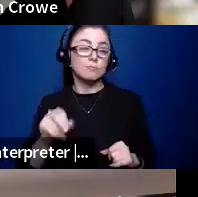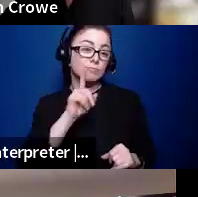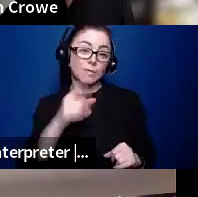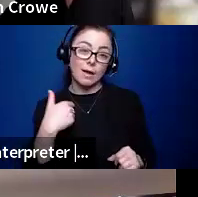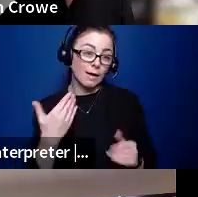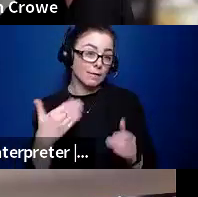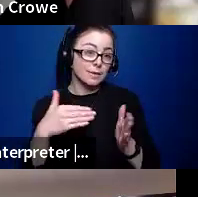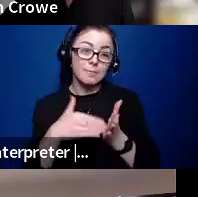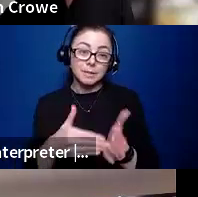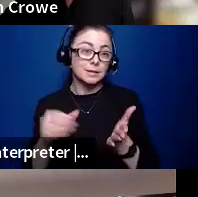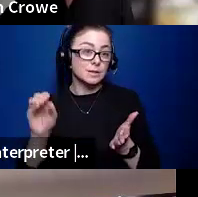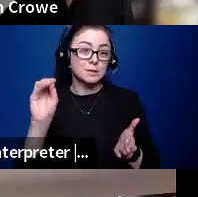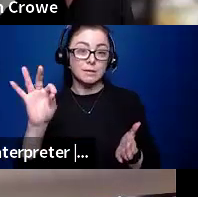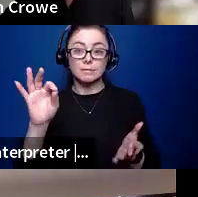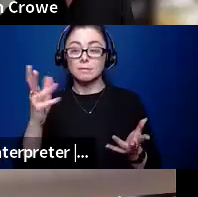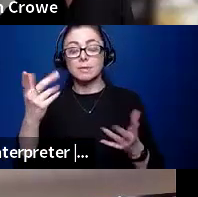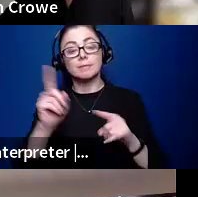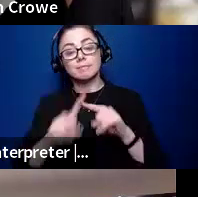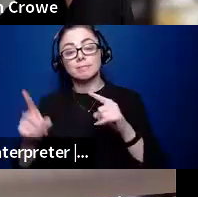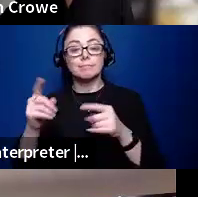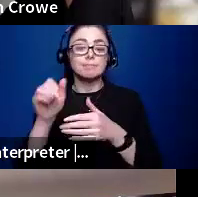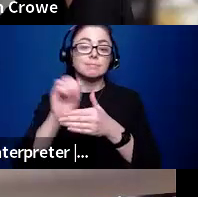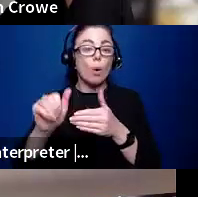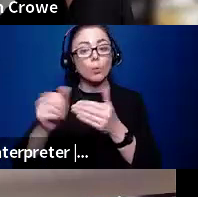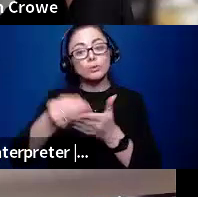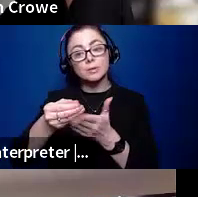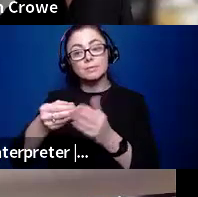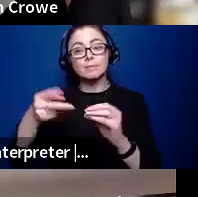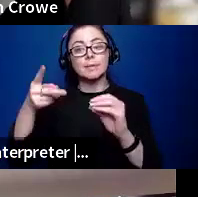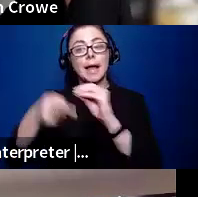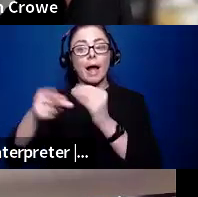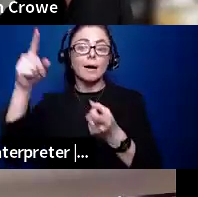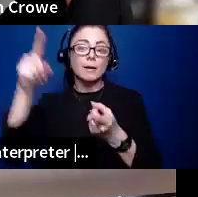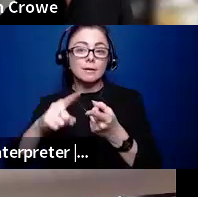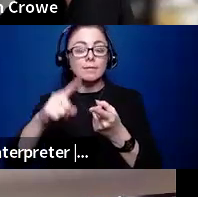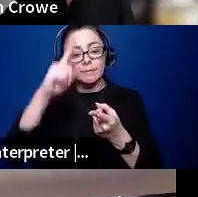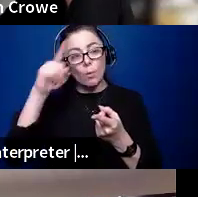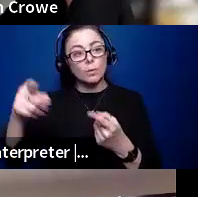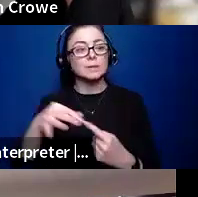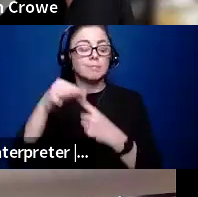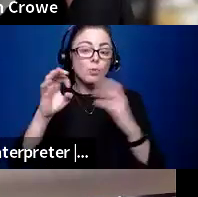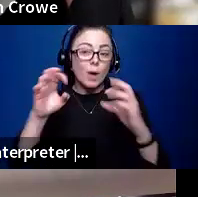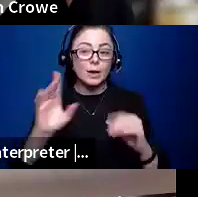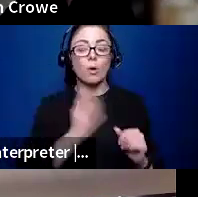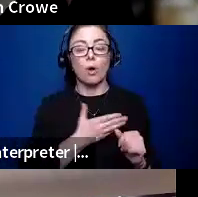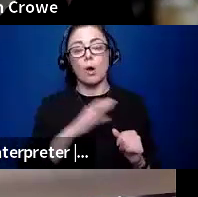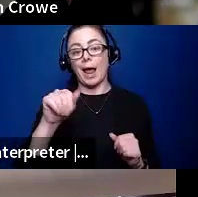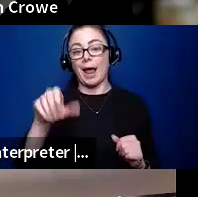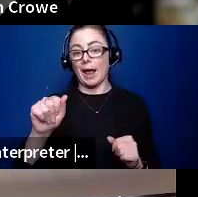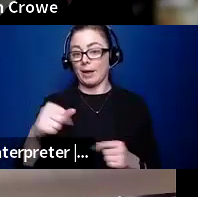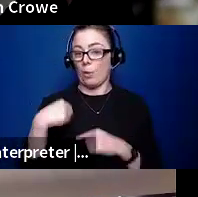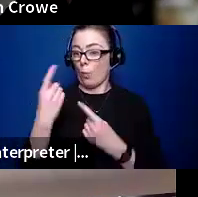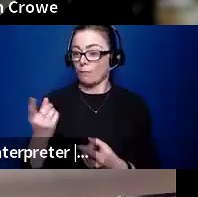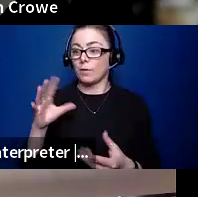and millions of cuts in dollars that go to funding for our special education and our AEAs over the last couple of